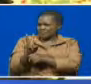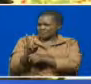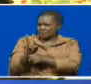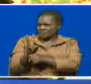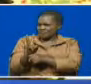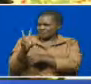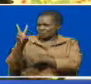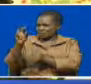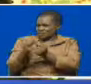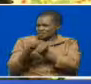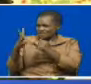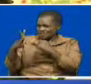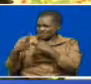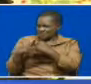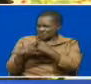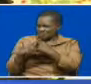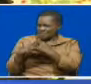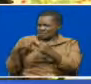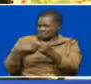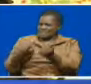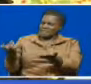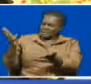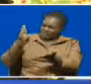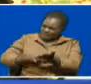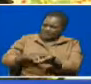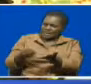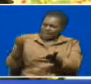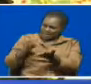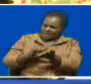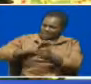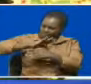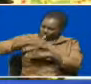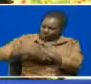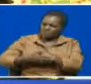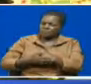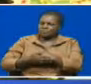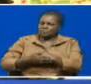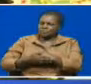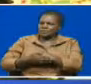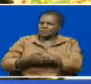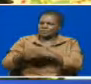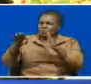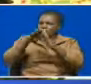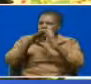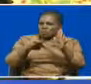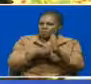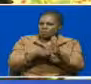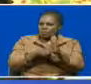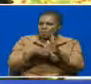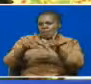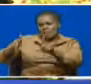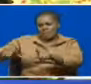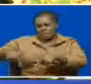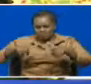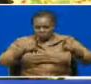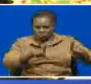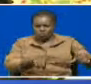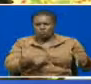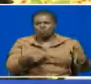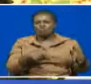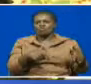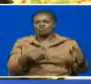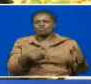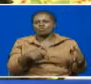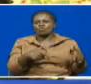December 9th, 2019, I then enrolled for another rehab program, this time at the retreat center Limuru.